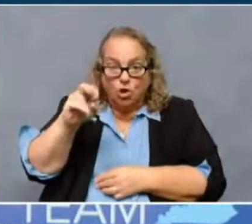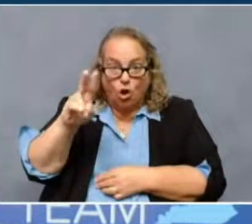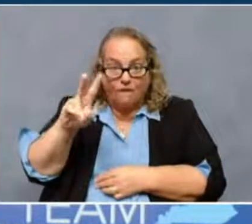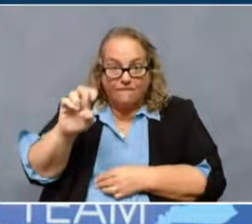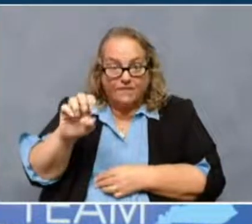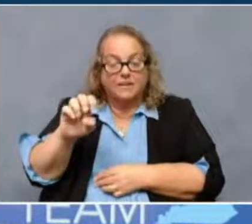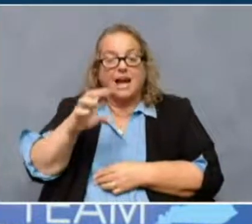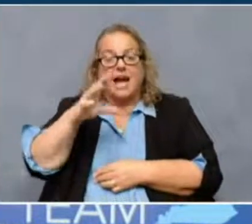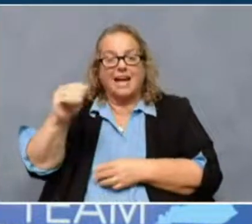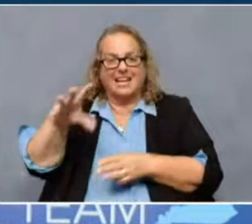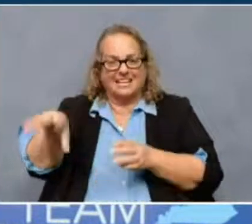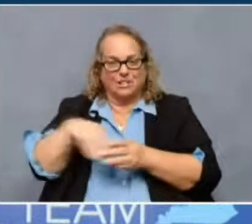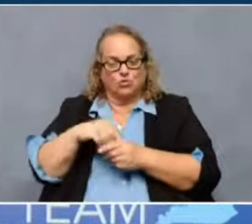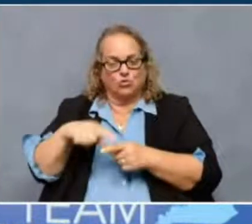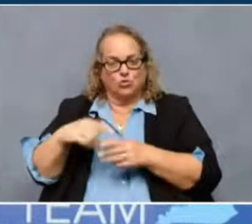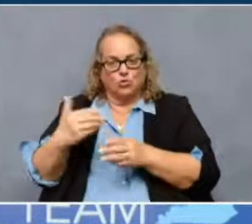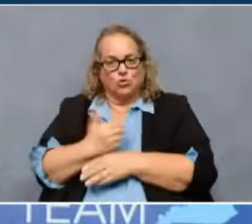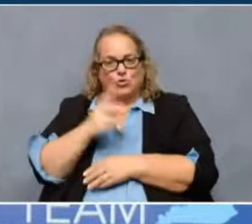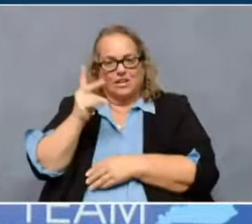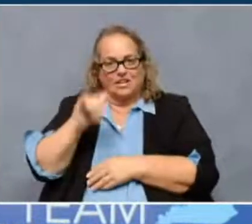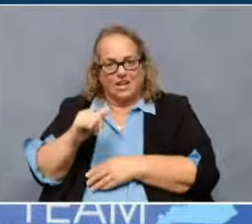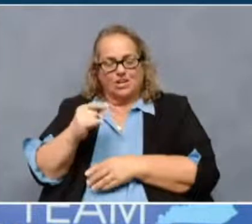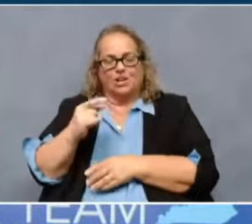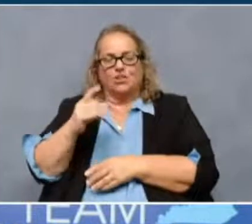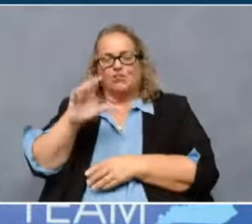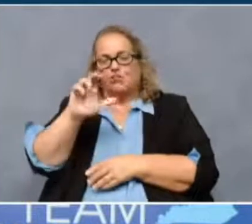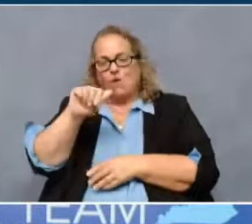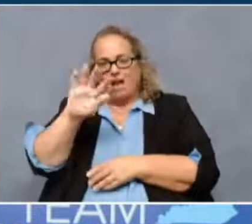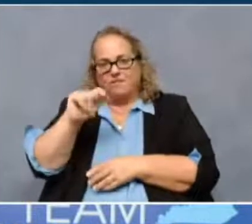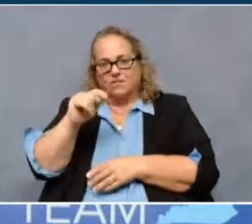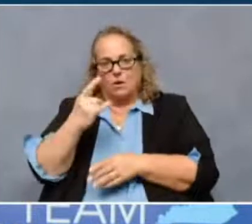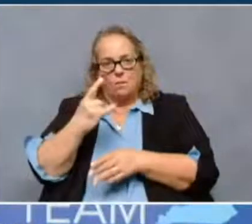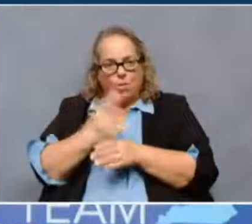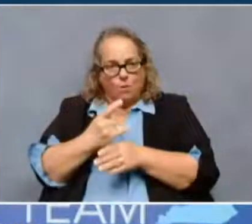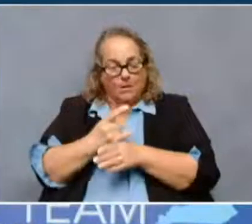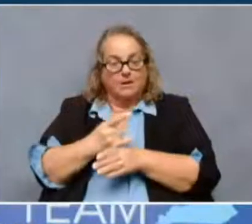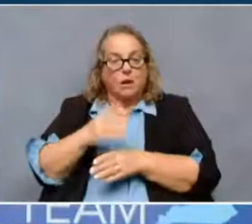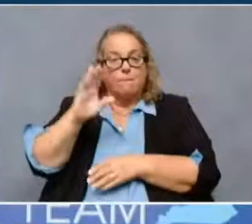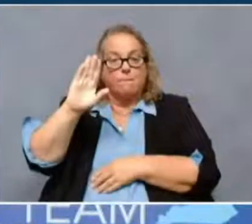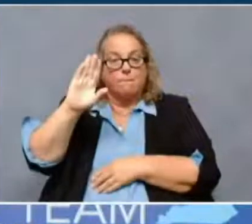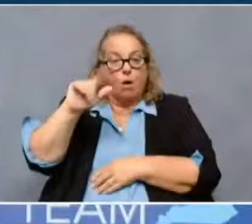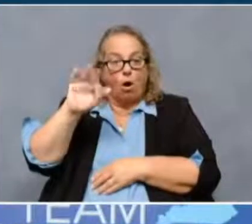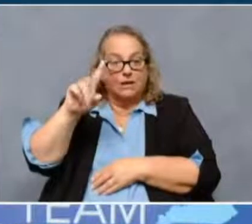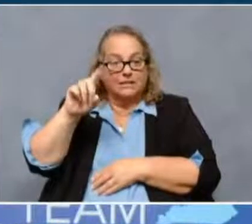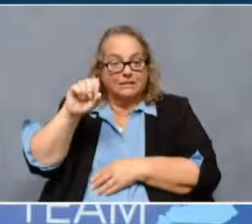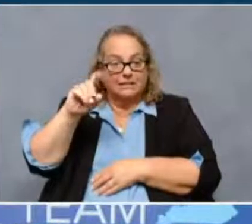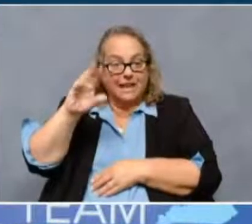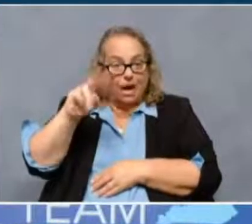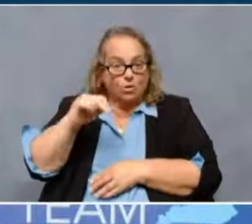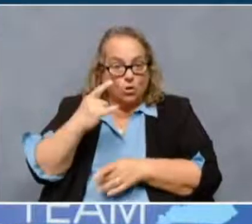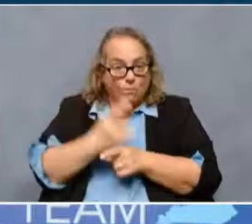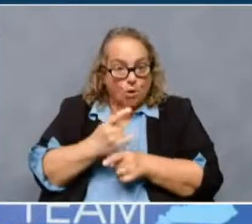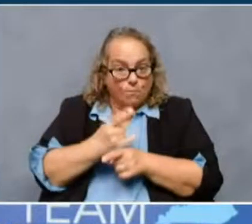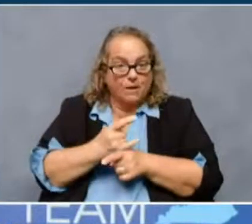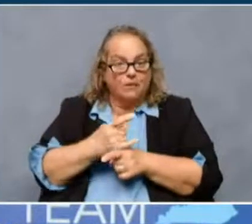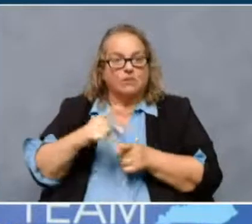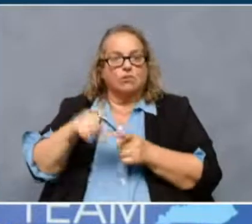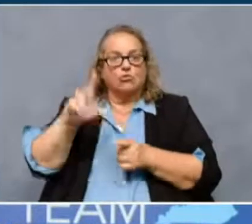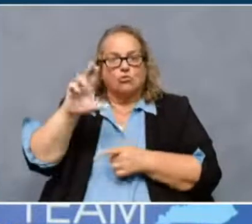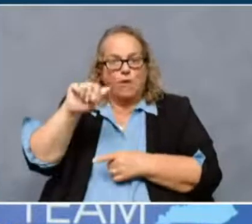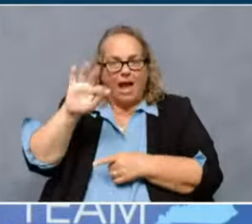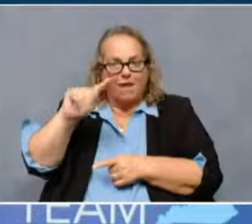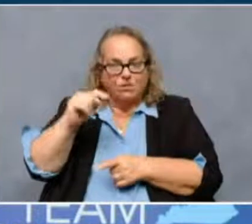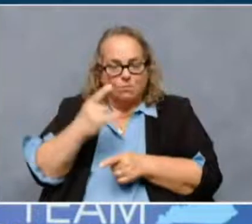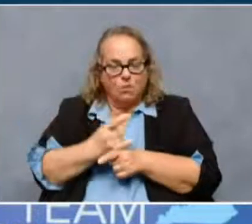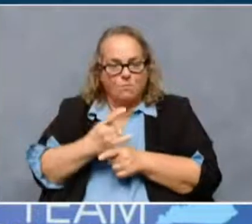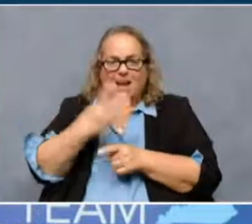the new Kentucky craft bourbons like Bardstown Bourbon, Castle and Key, New Riff, and Peerless Bourbon. These companies and the many others we